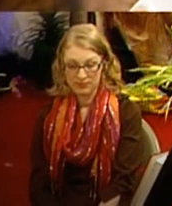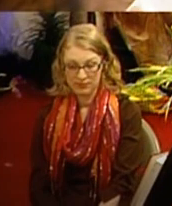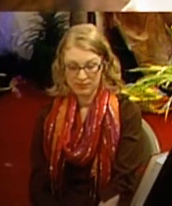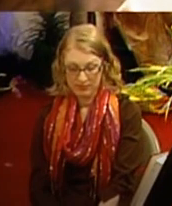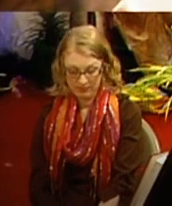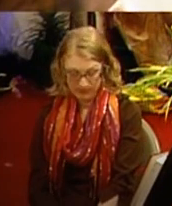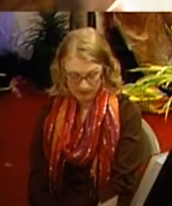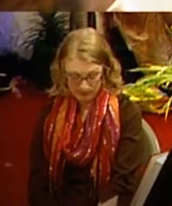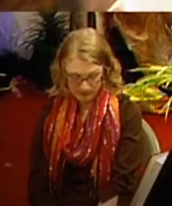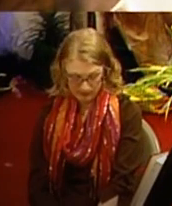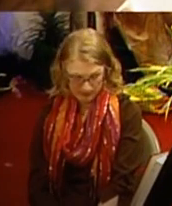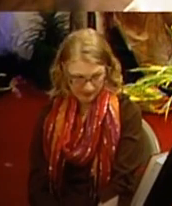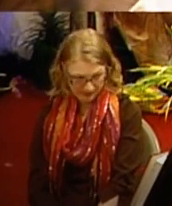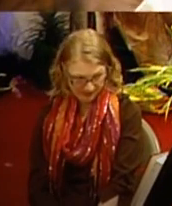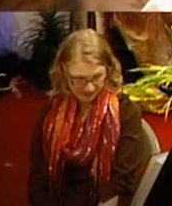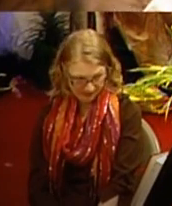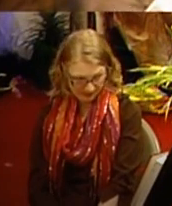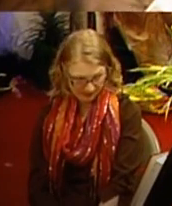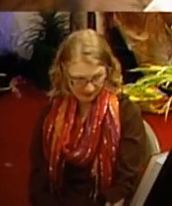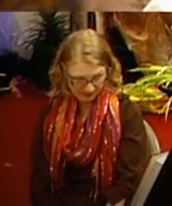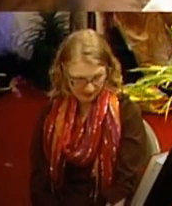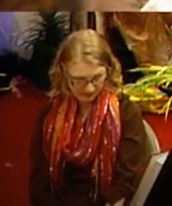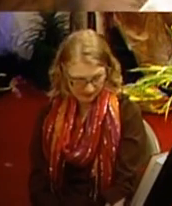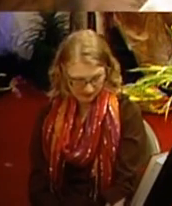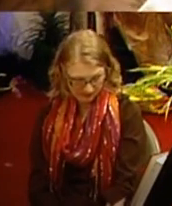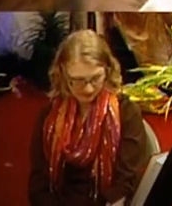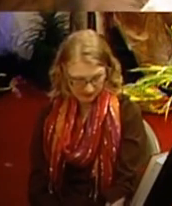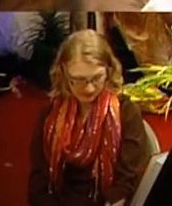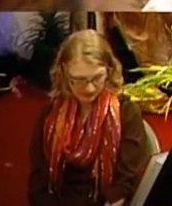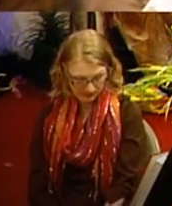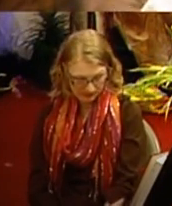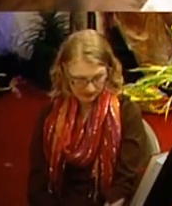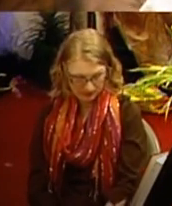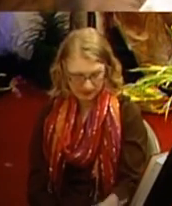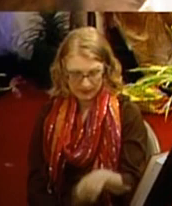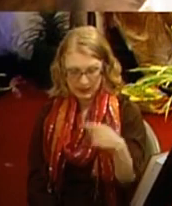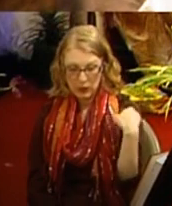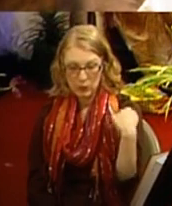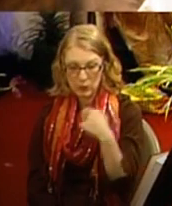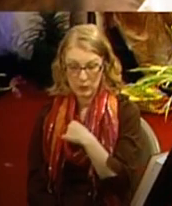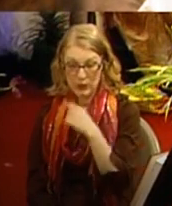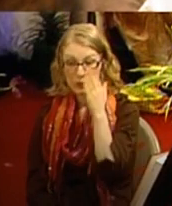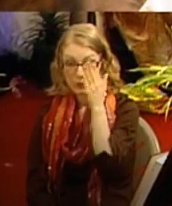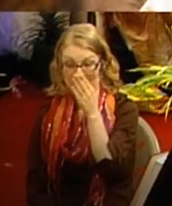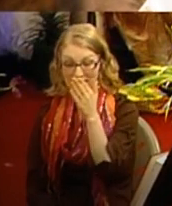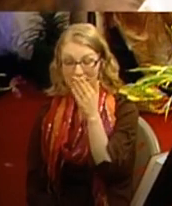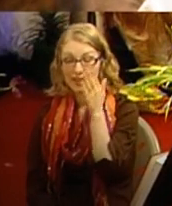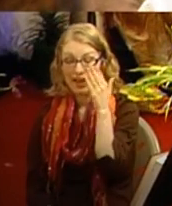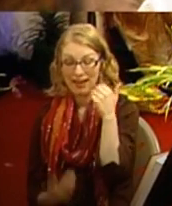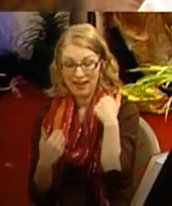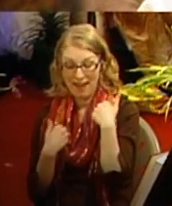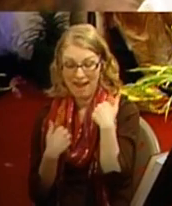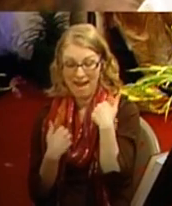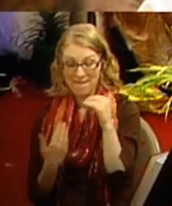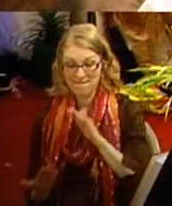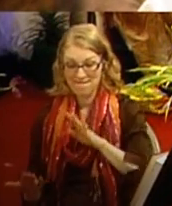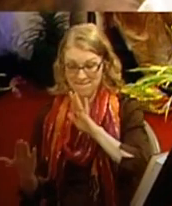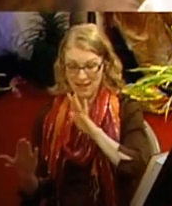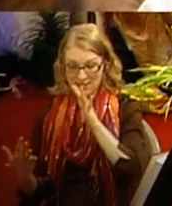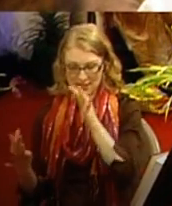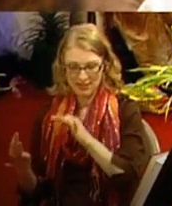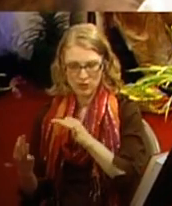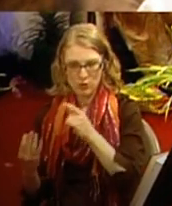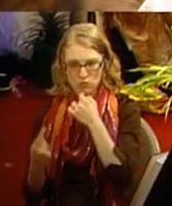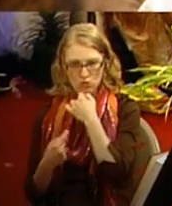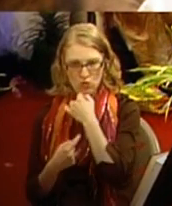And we will face, and we have faced, that decision. And we have proclaimed that we are not those of